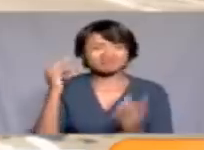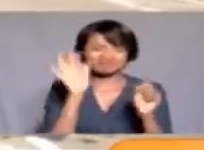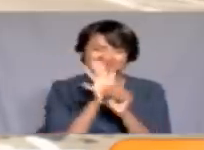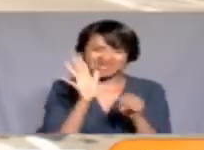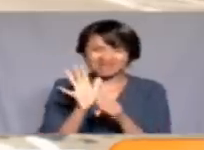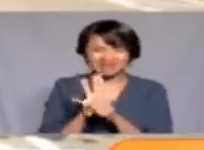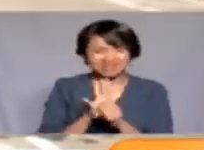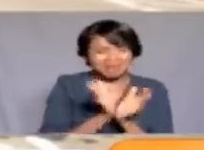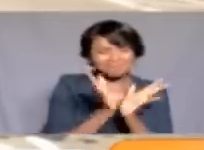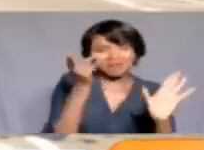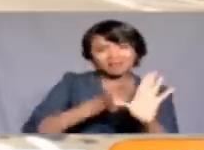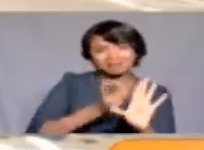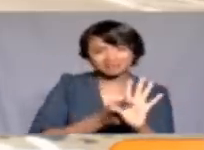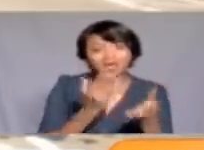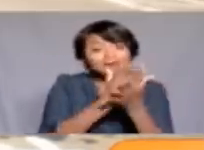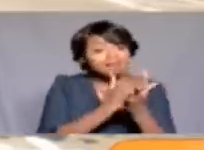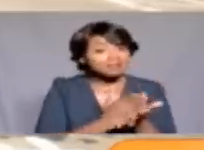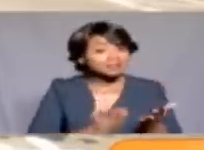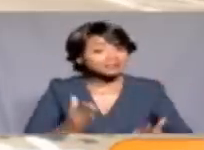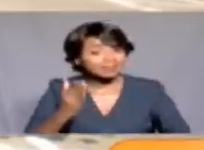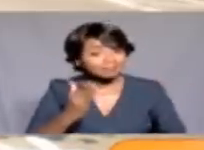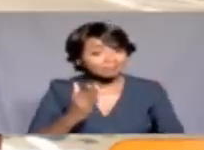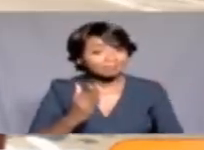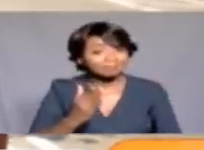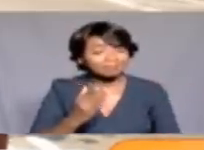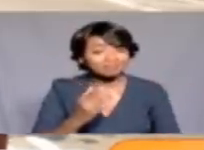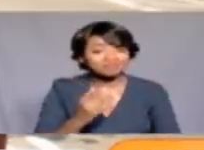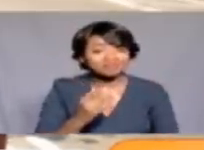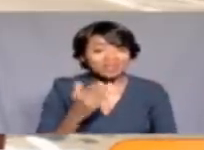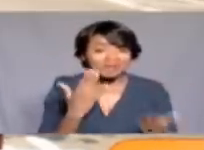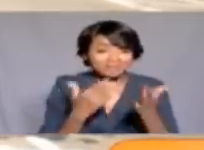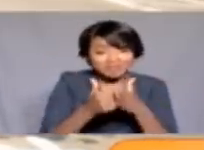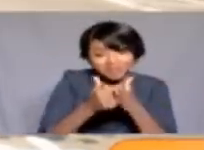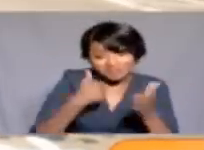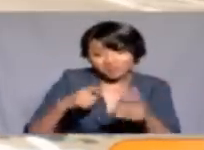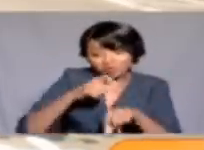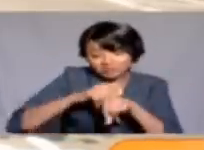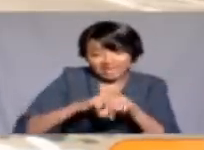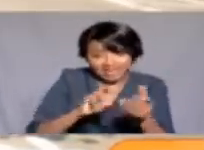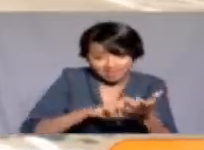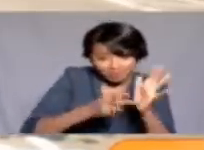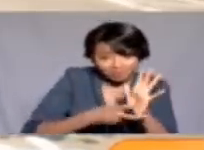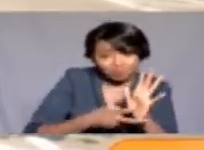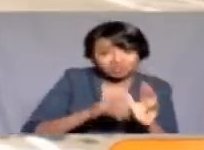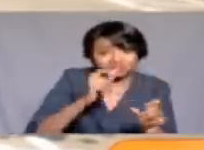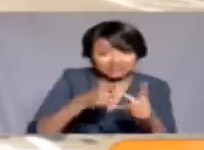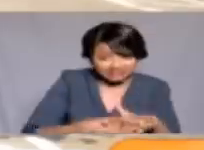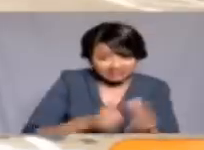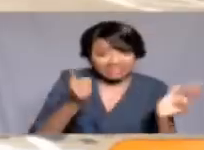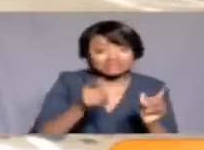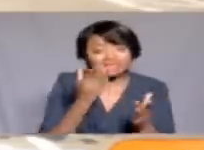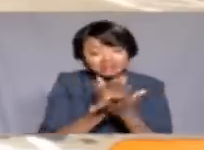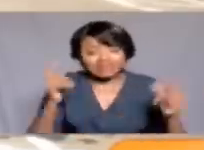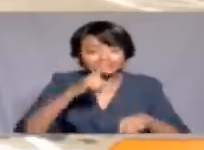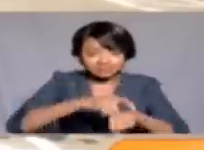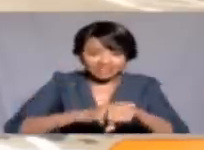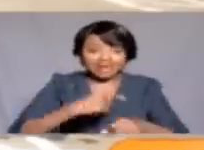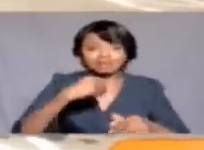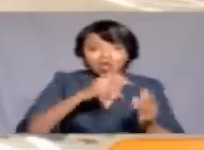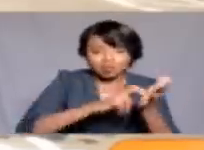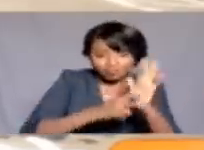of them. Some of them prior to the commencement of the first phase, and some of them during the construction of the first